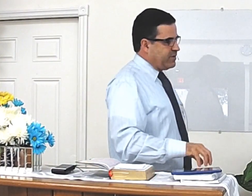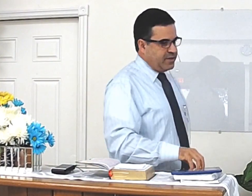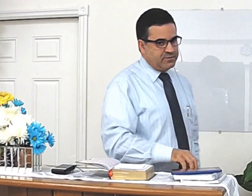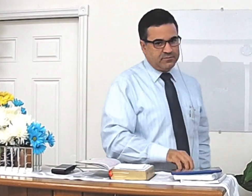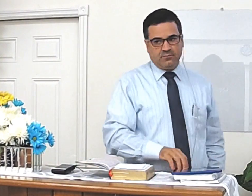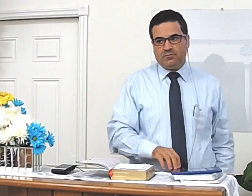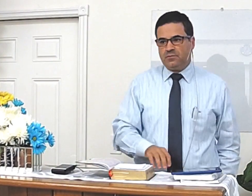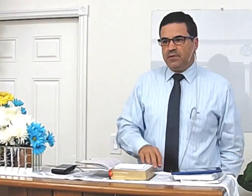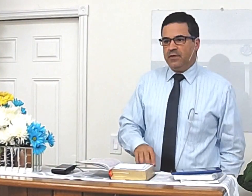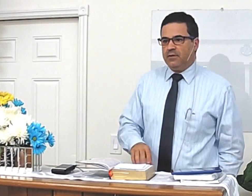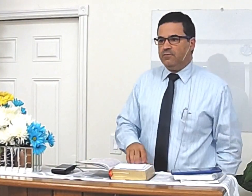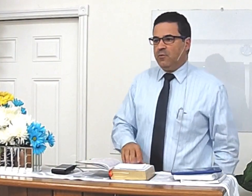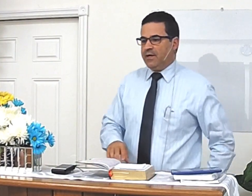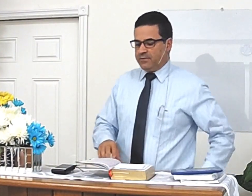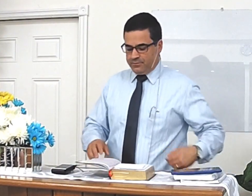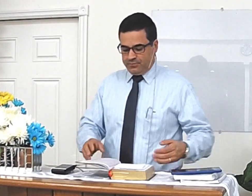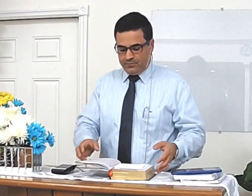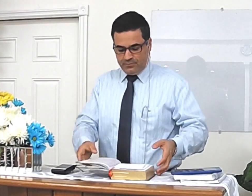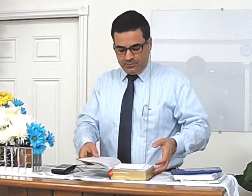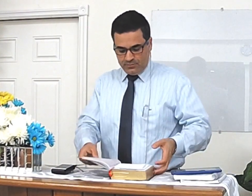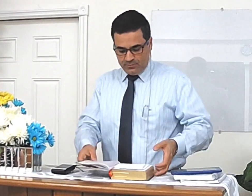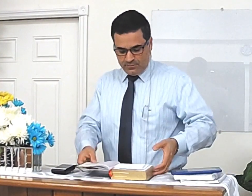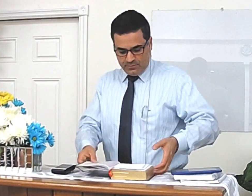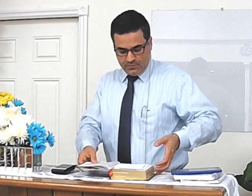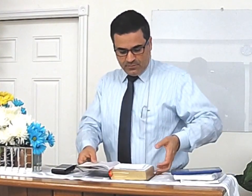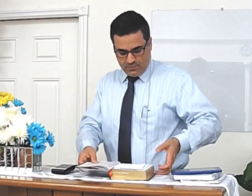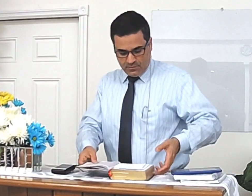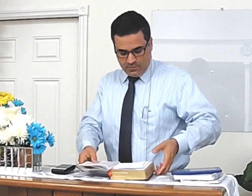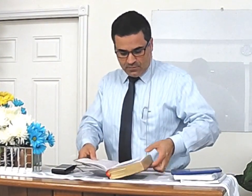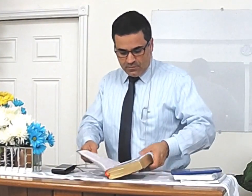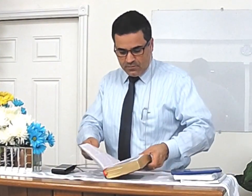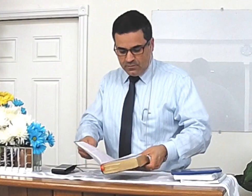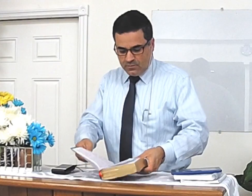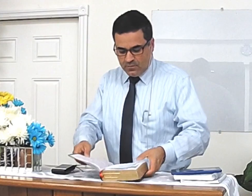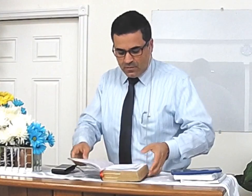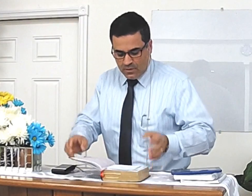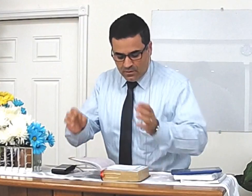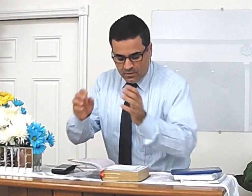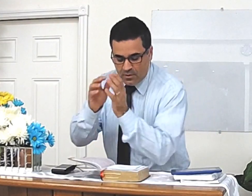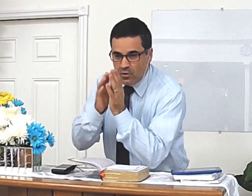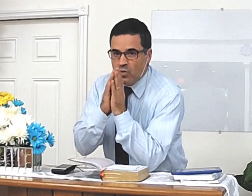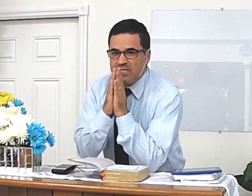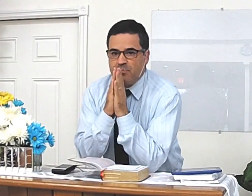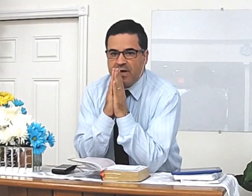world in order to oppose the faith. So let's go.